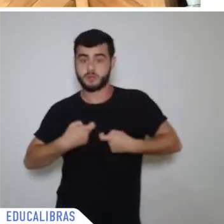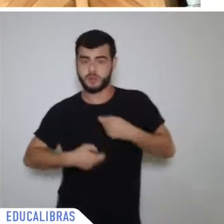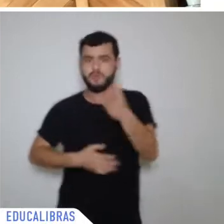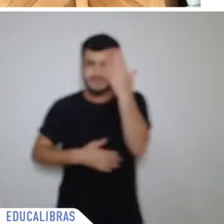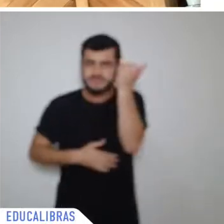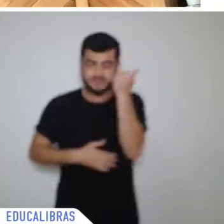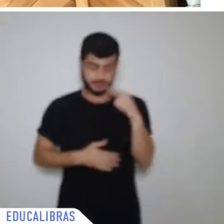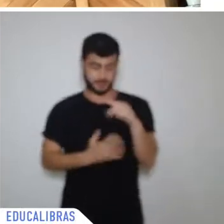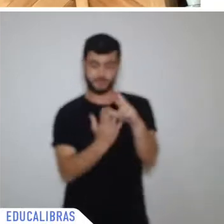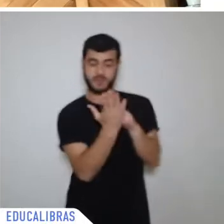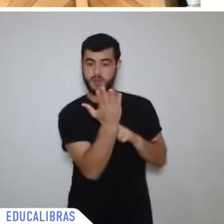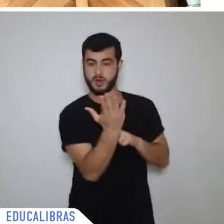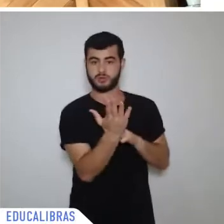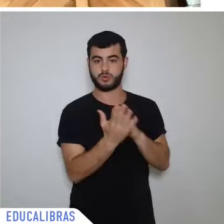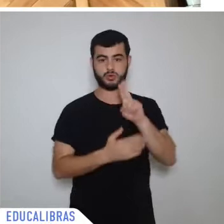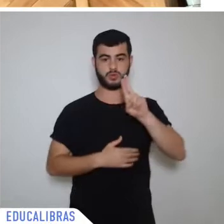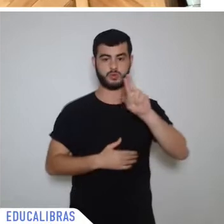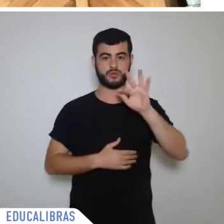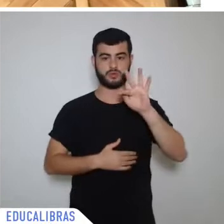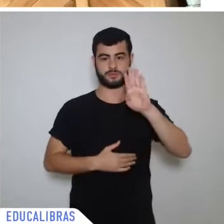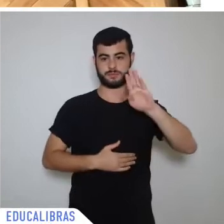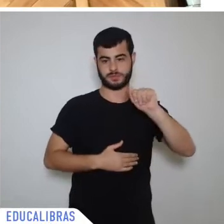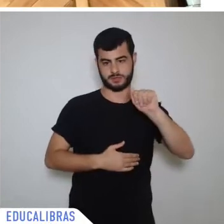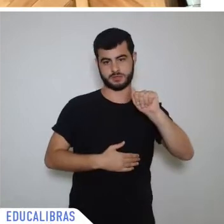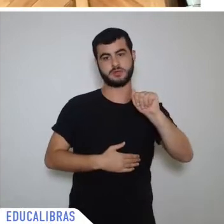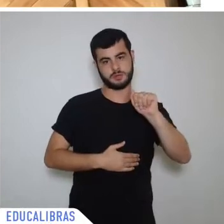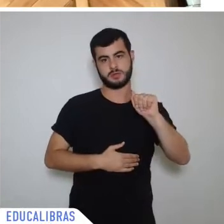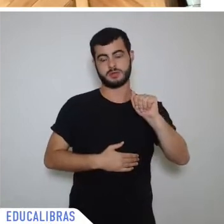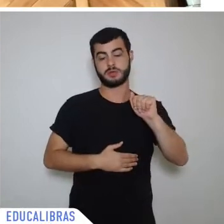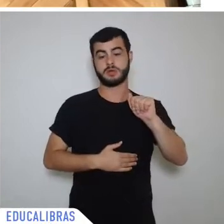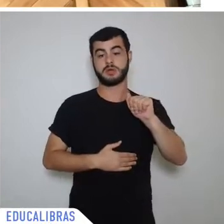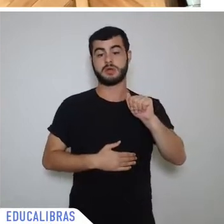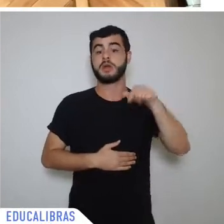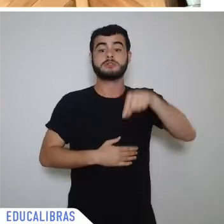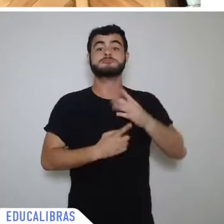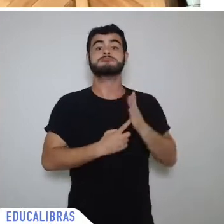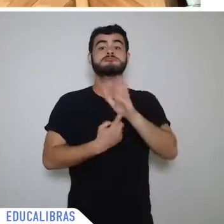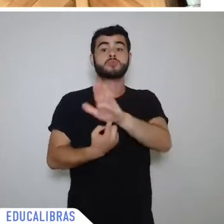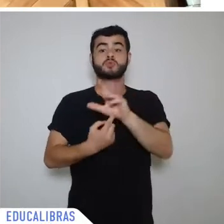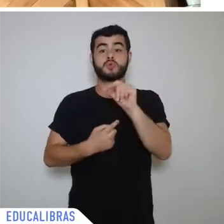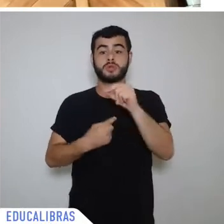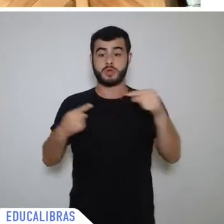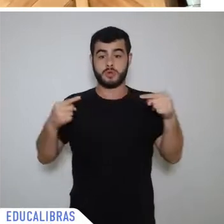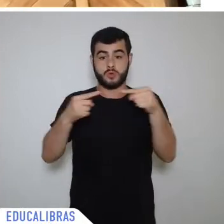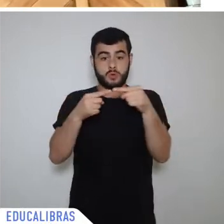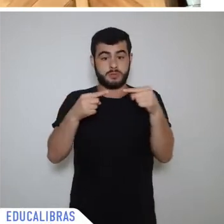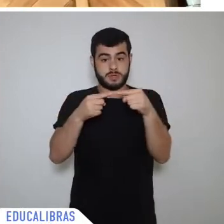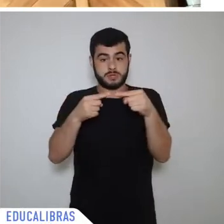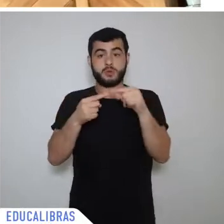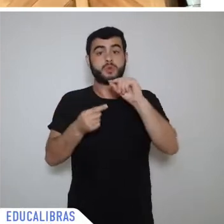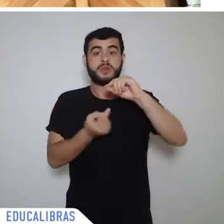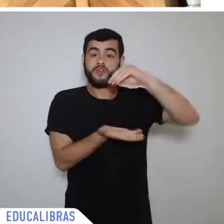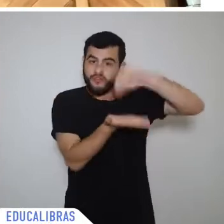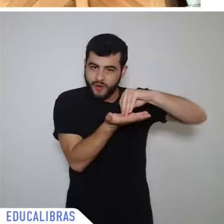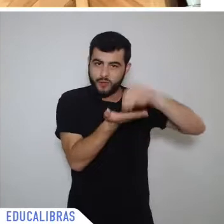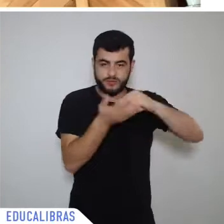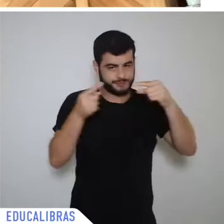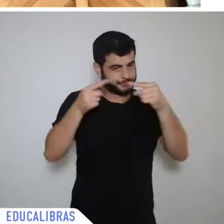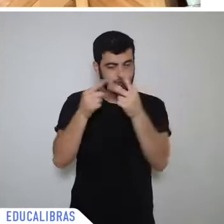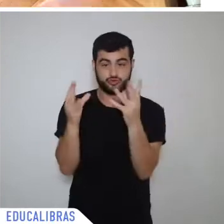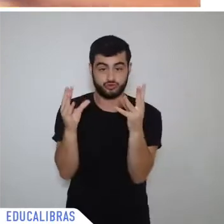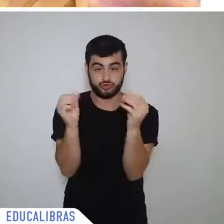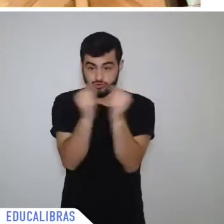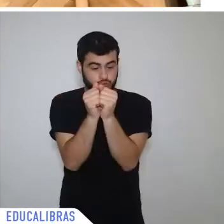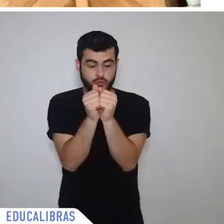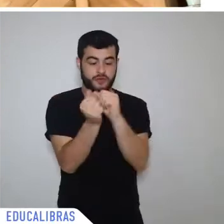as a pandemic response. UFPA has disclosed a report